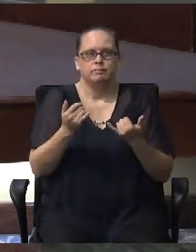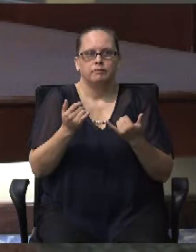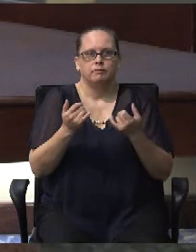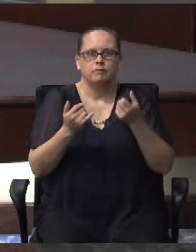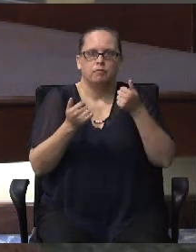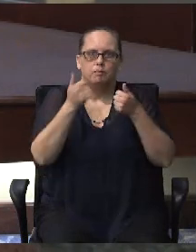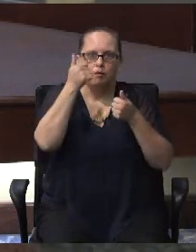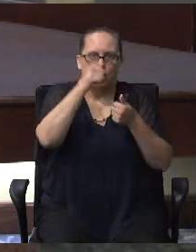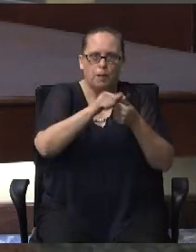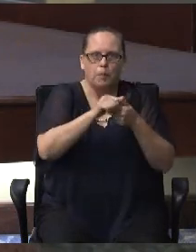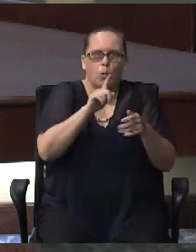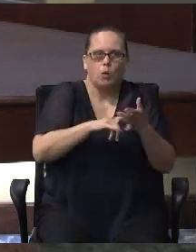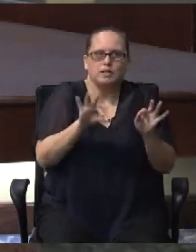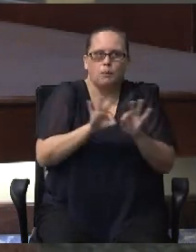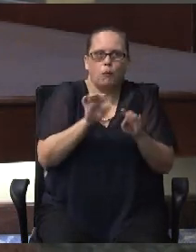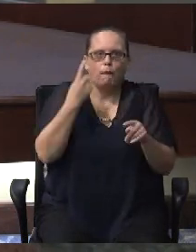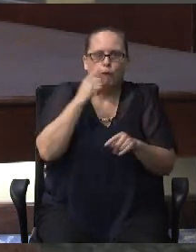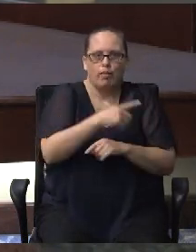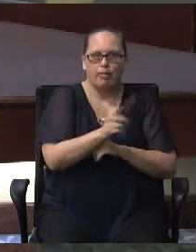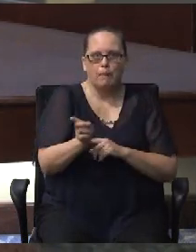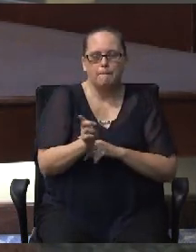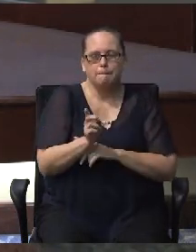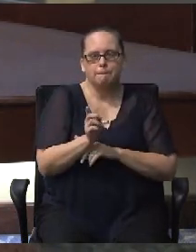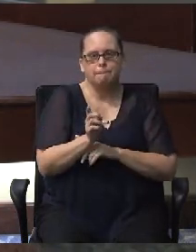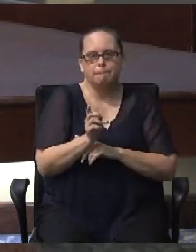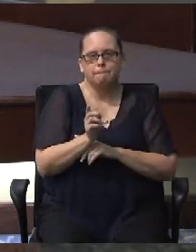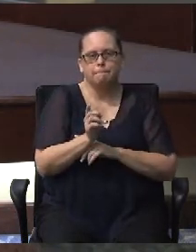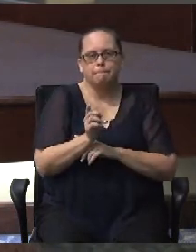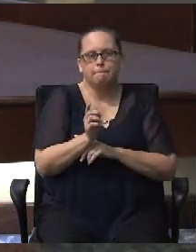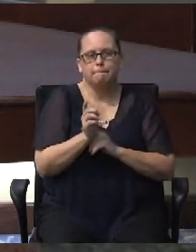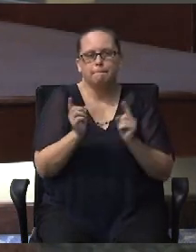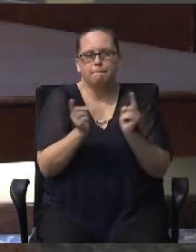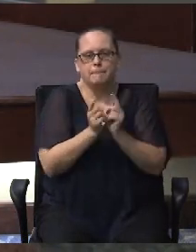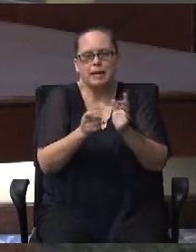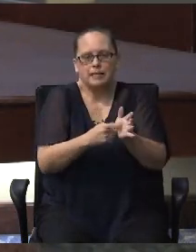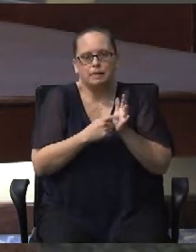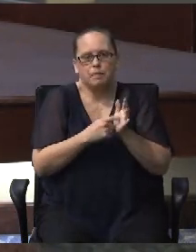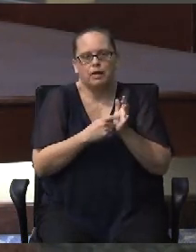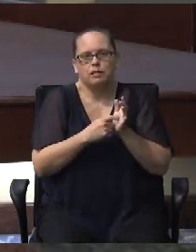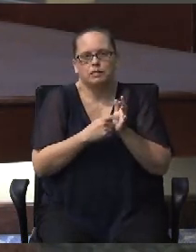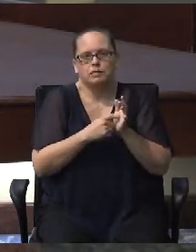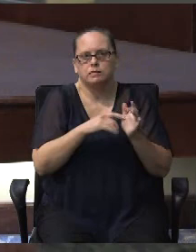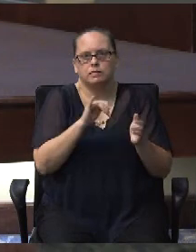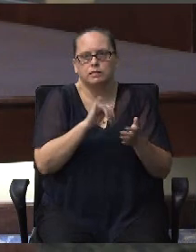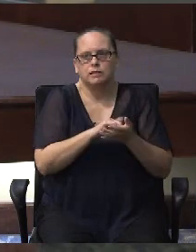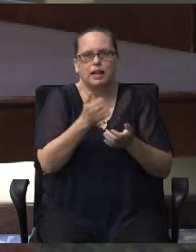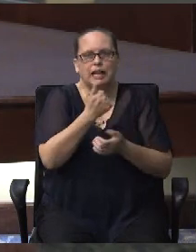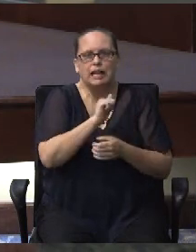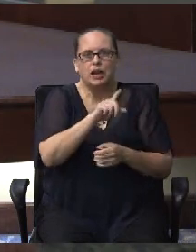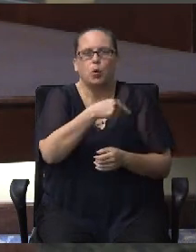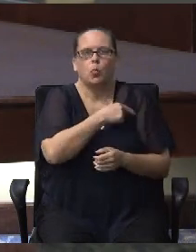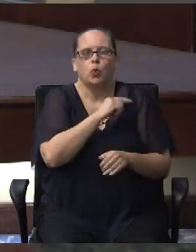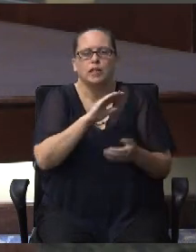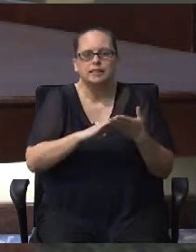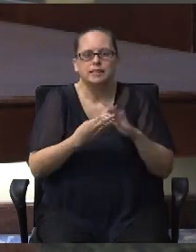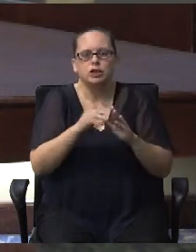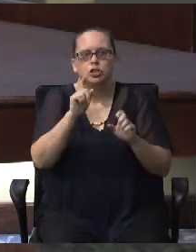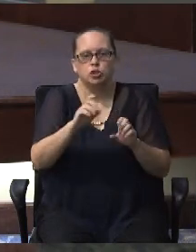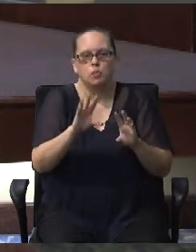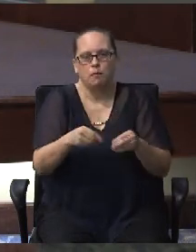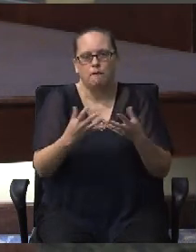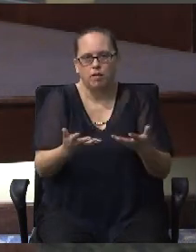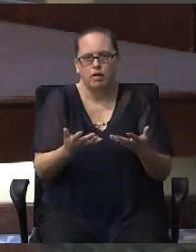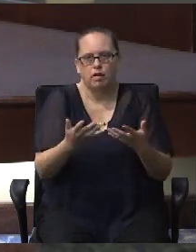to what is important to them and meet the demands that any quality city should